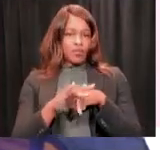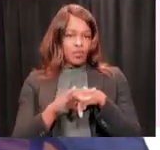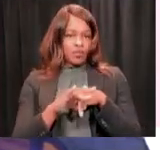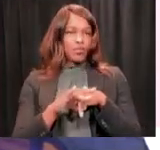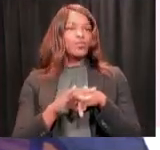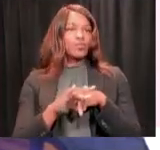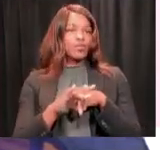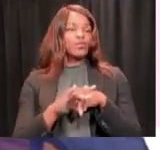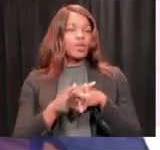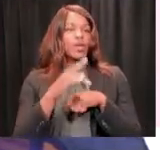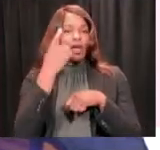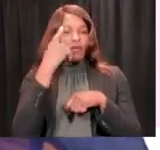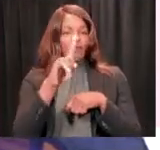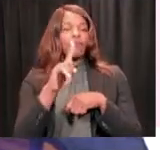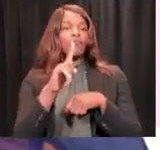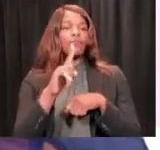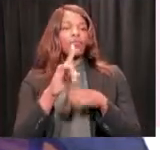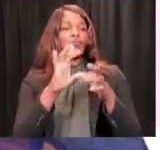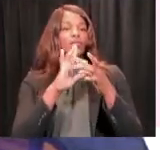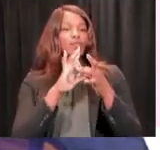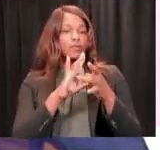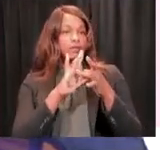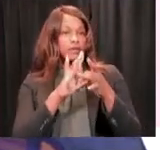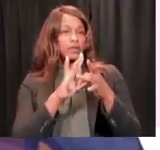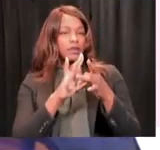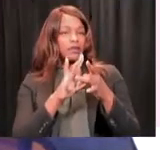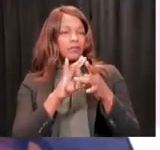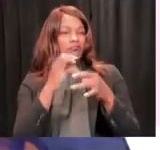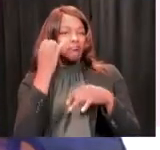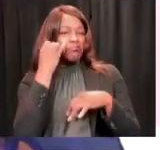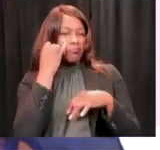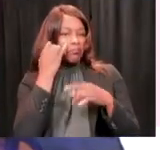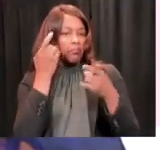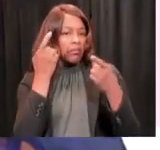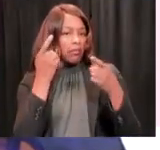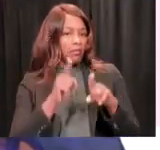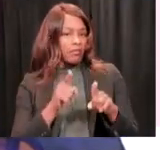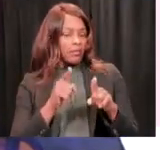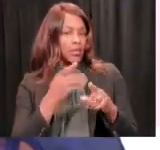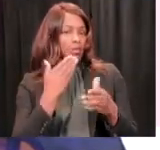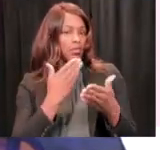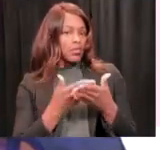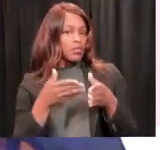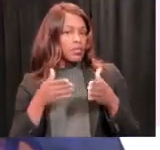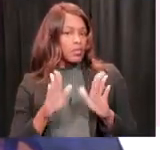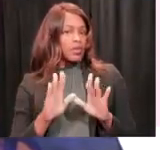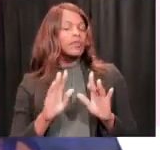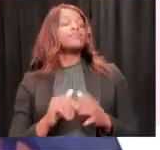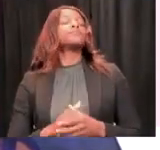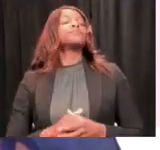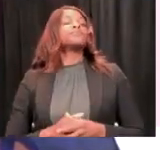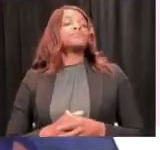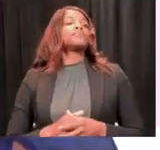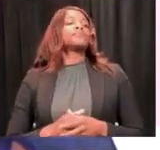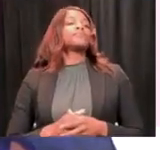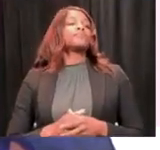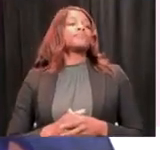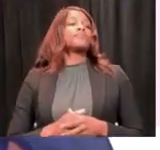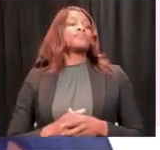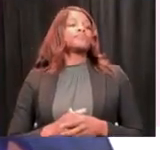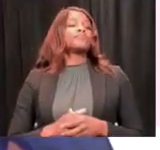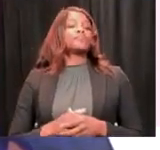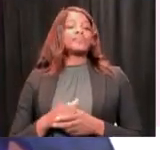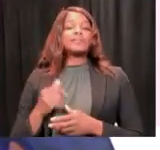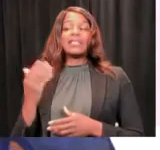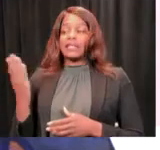door for the relationship if it can happen in a healthy way, right? This is what he does. He opens his